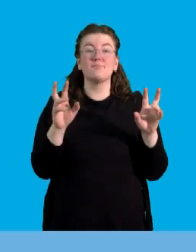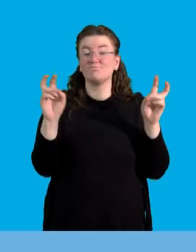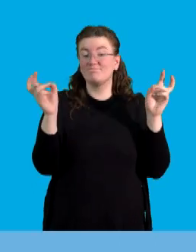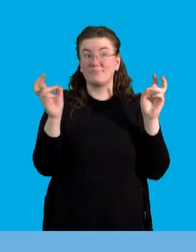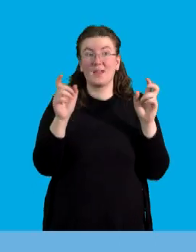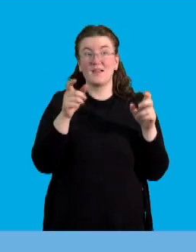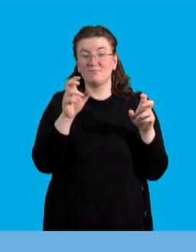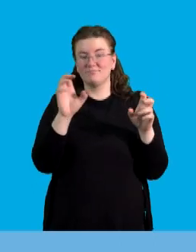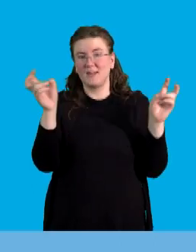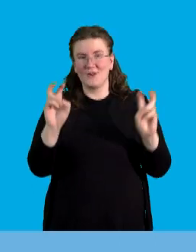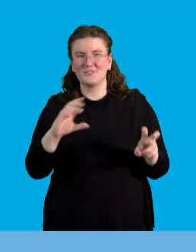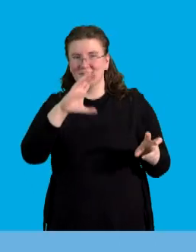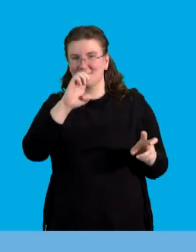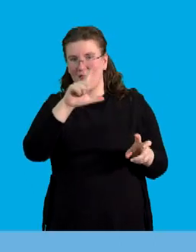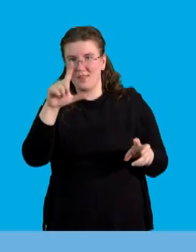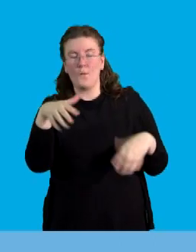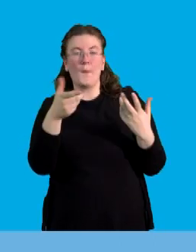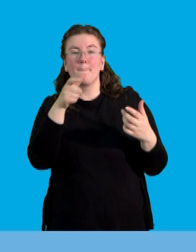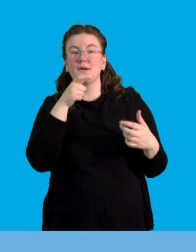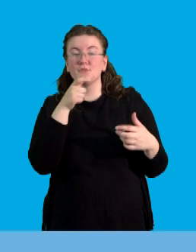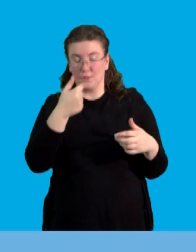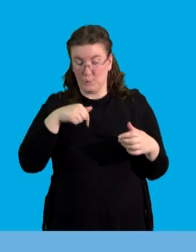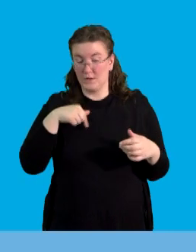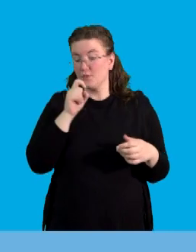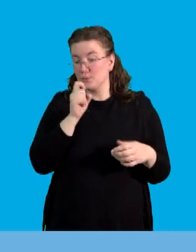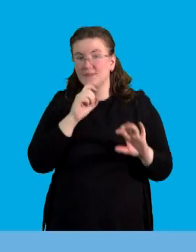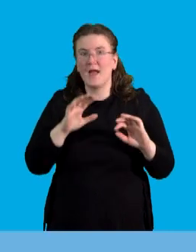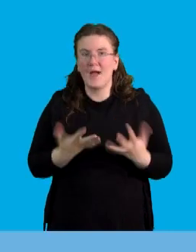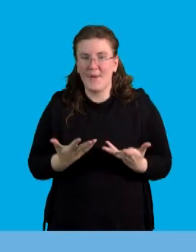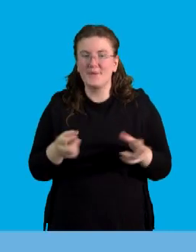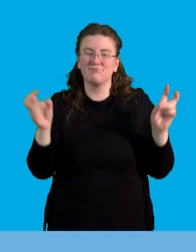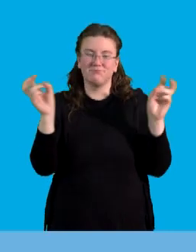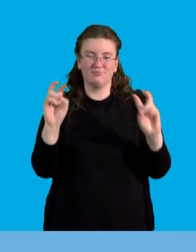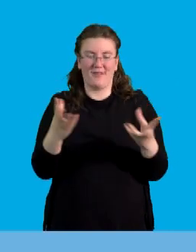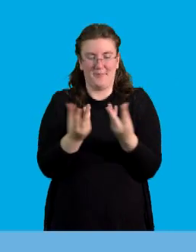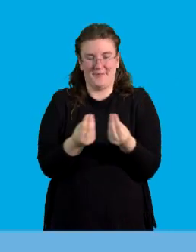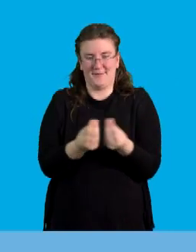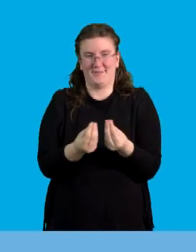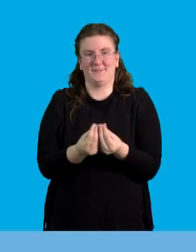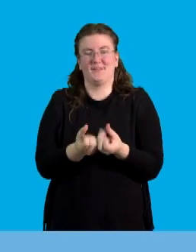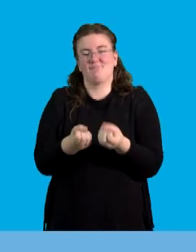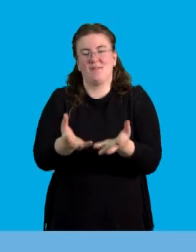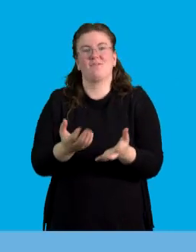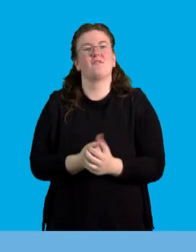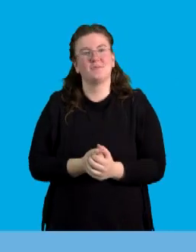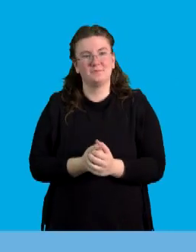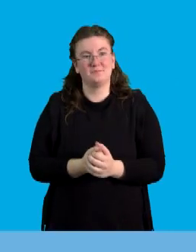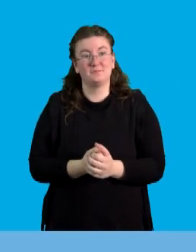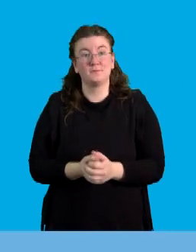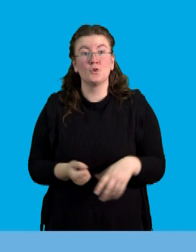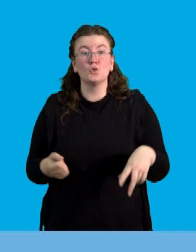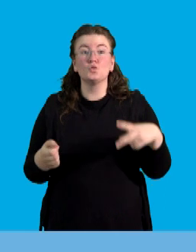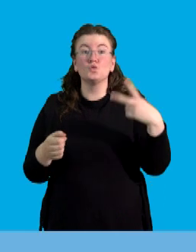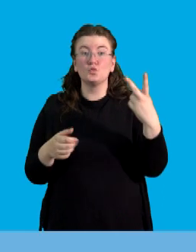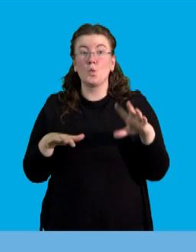of energy and we use them to power up our electrical appliances. Then we also know that when 2 or more